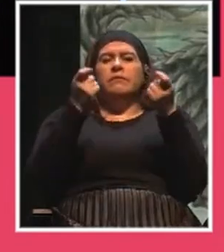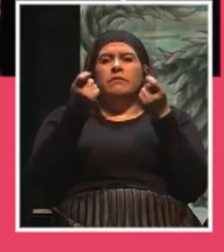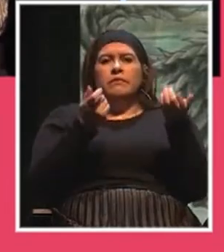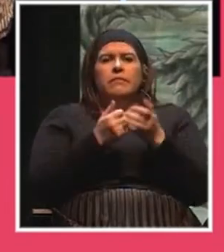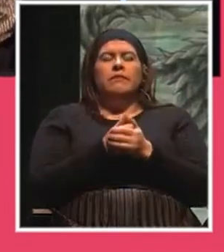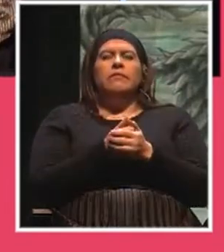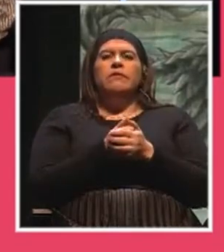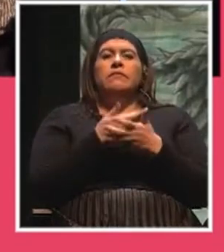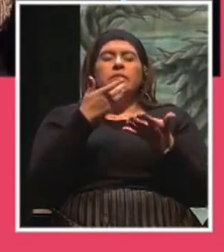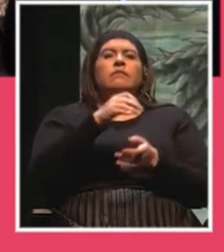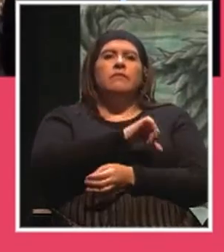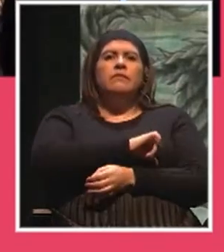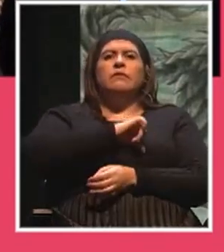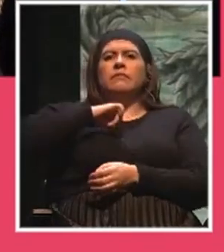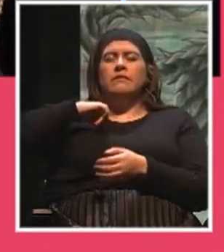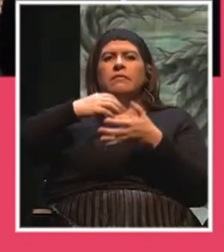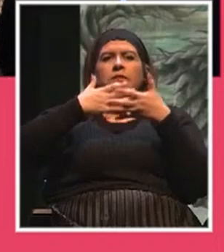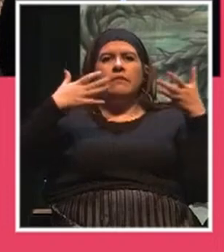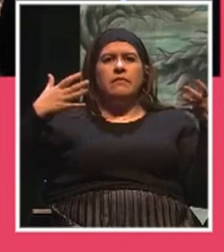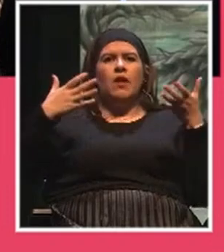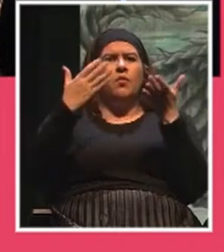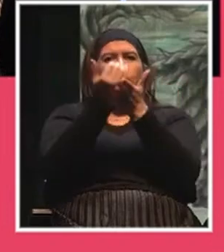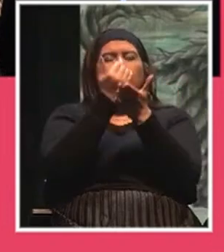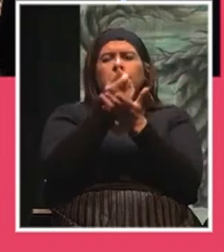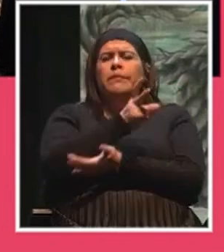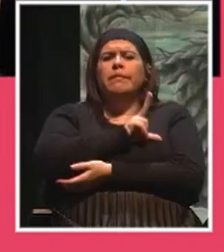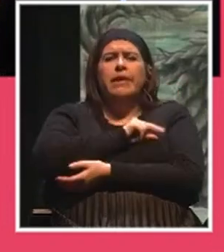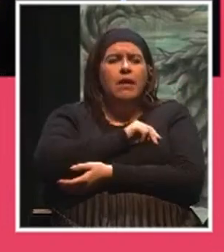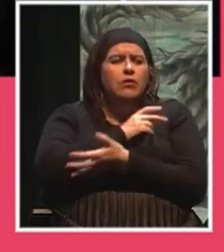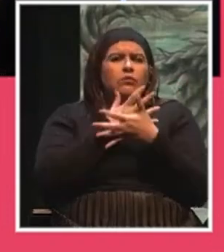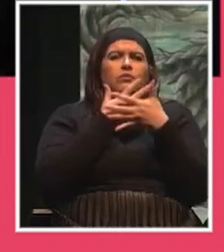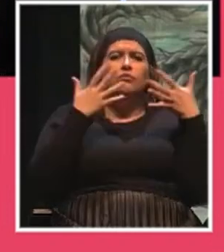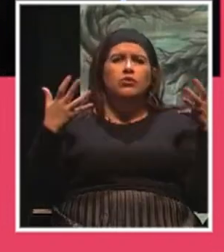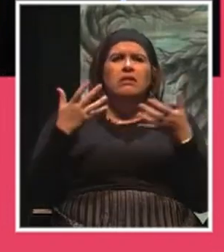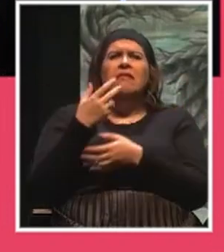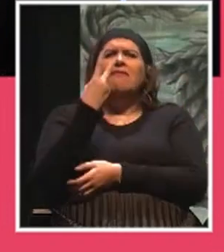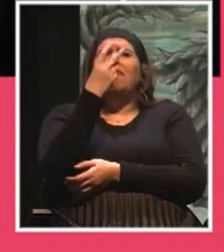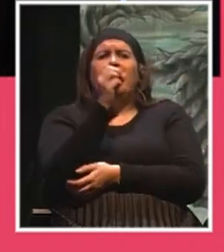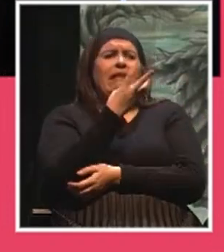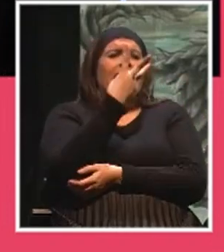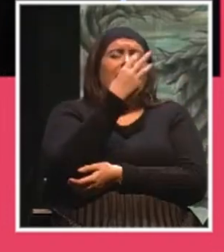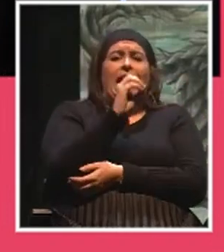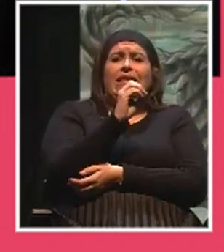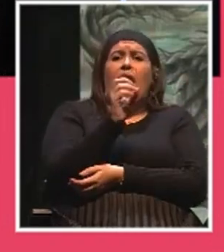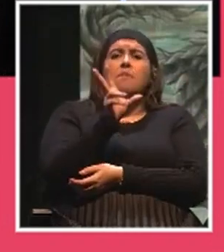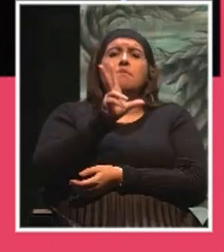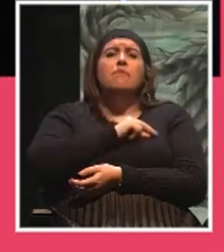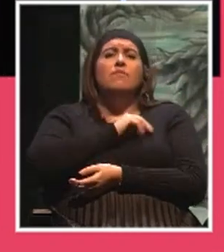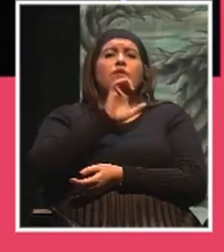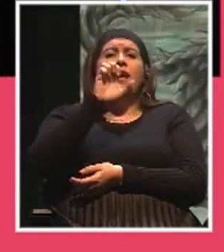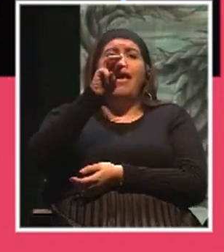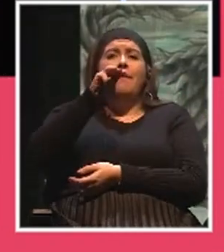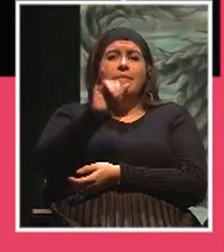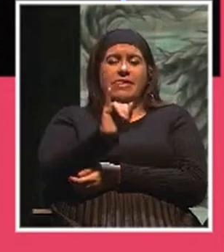of awards. HBO would win 30 Emmy Awards. And what's interesting also in